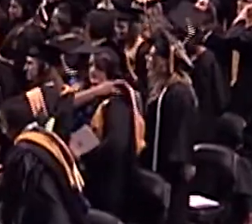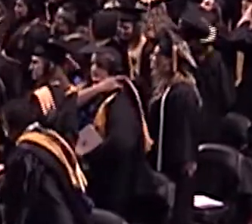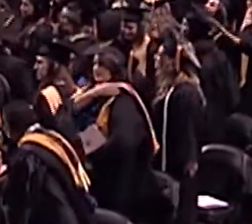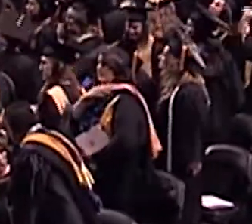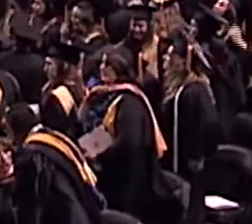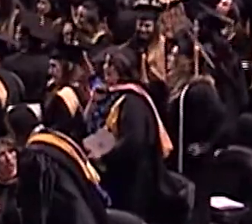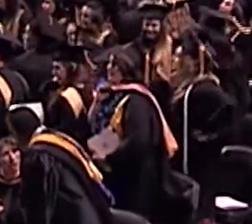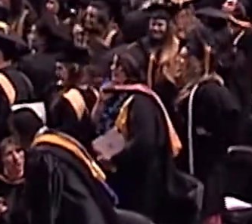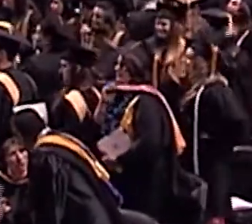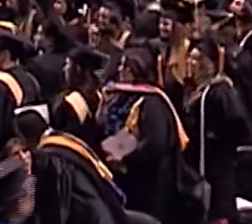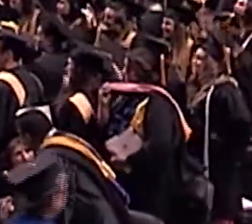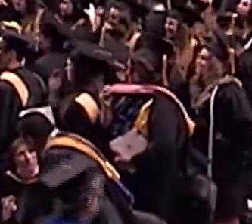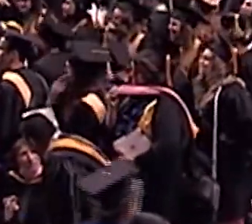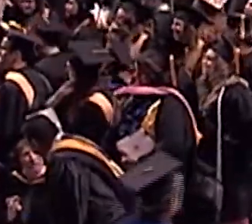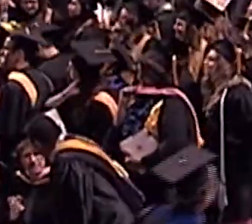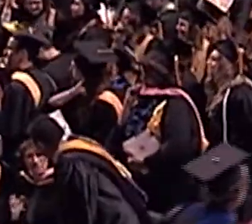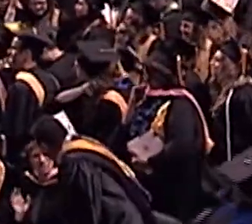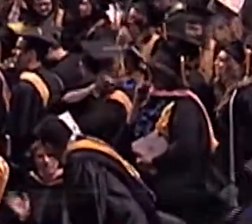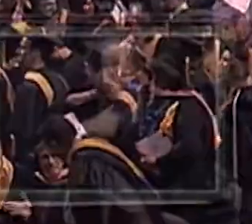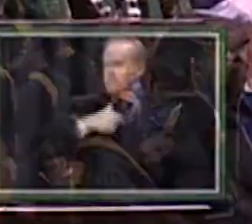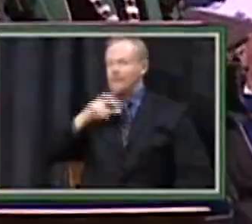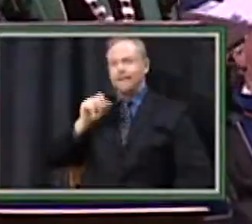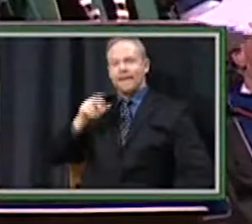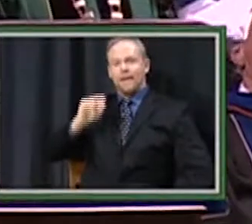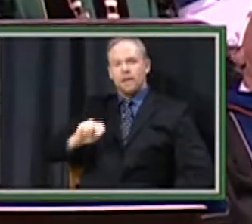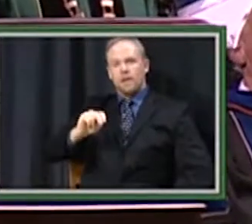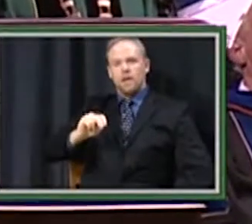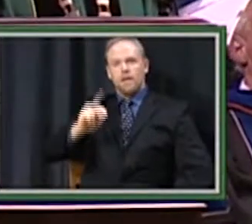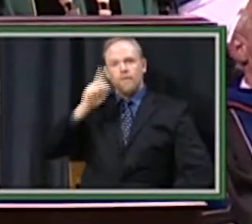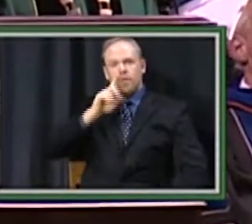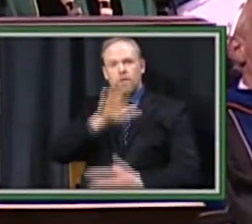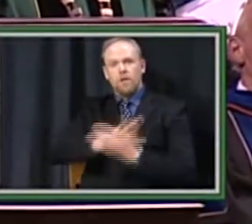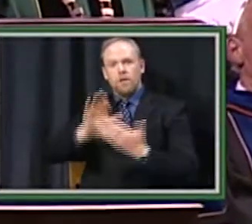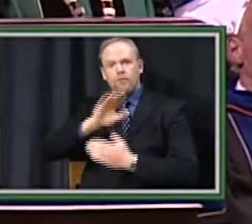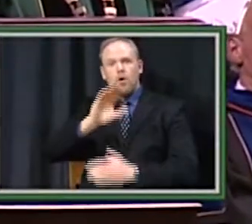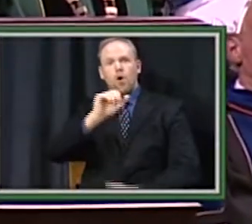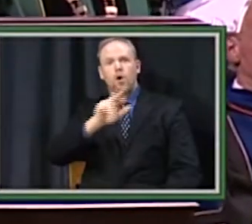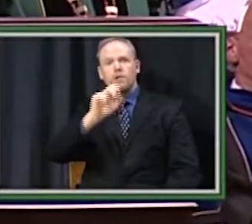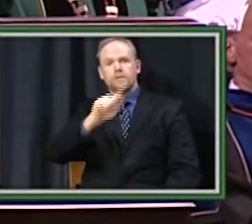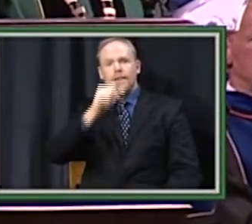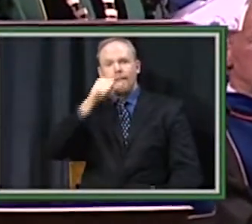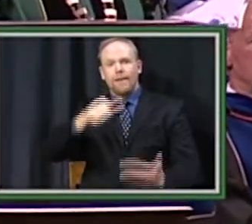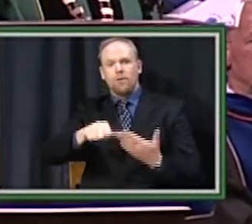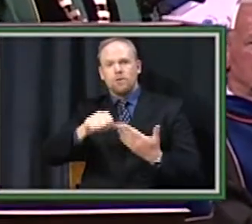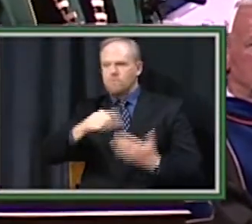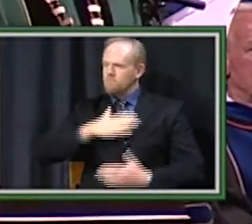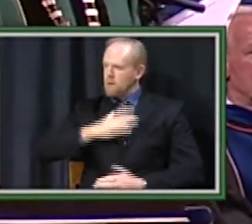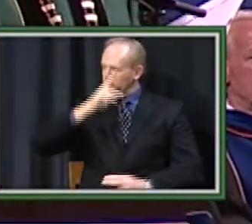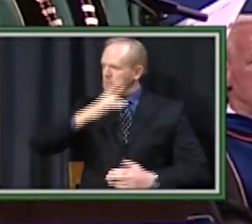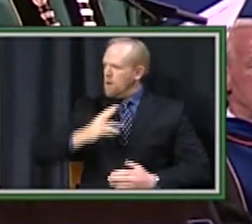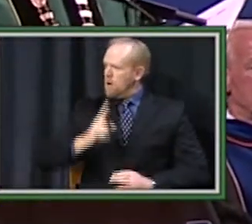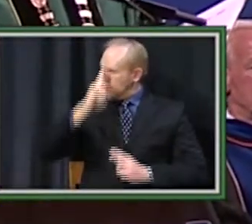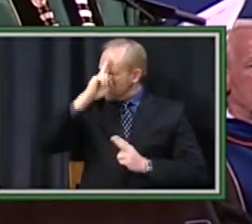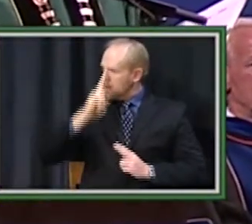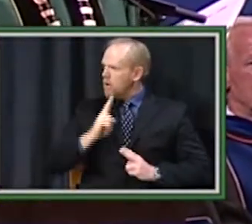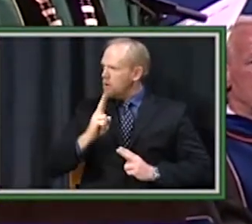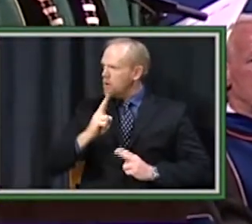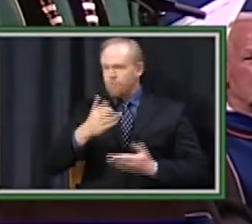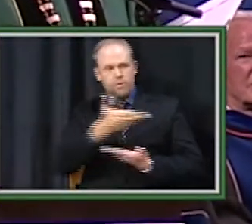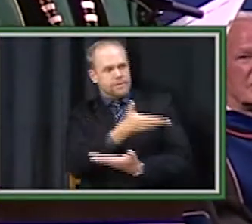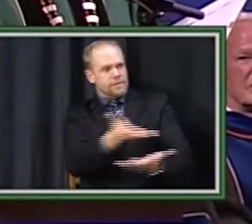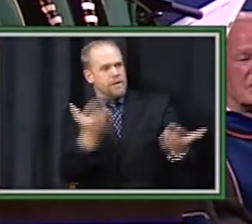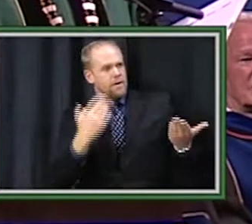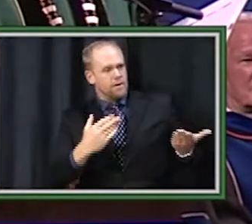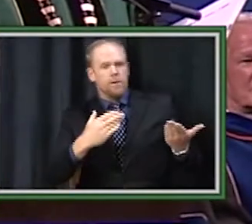College of Arts and Letters, it is my privilege to present these students who are assembled before you as candidates for degrees under